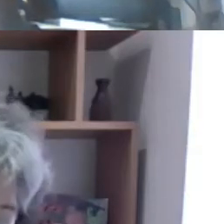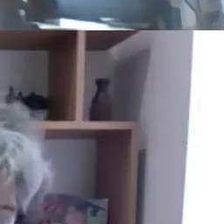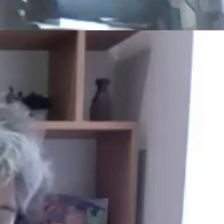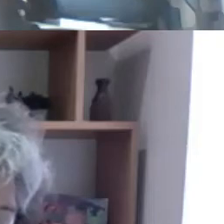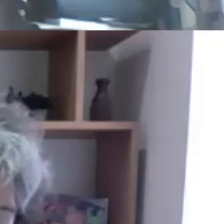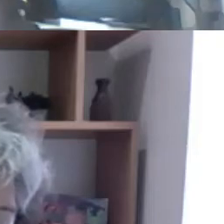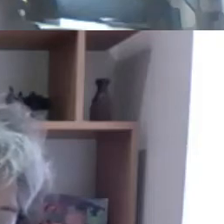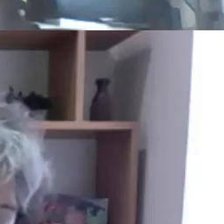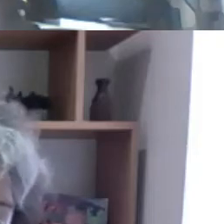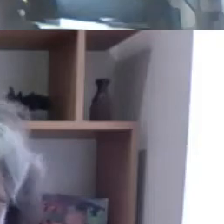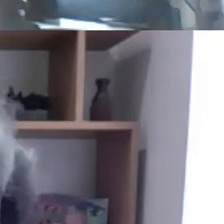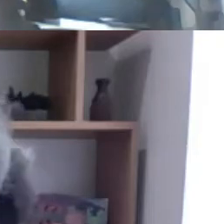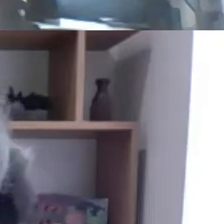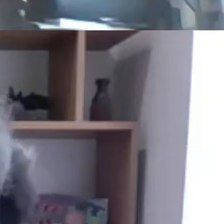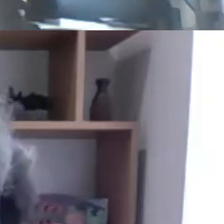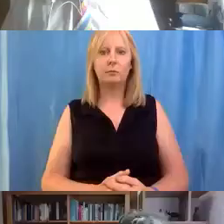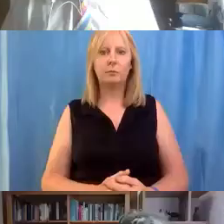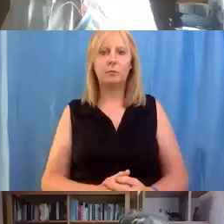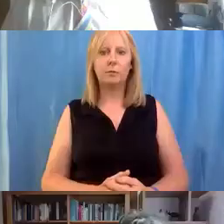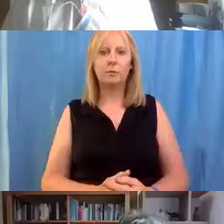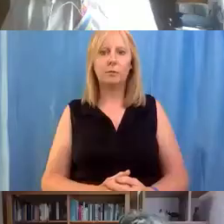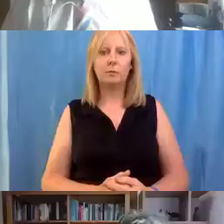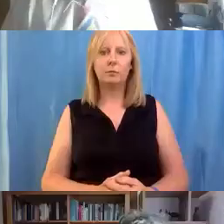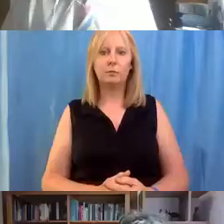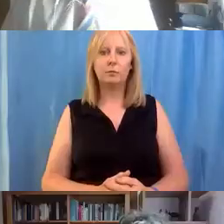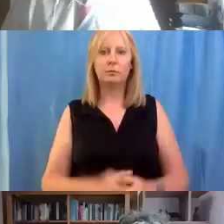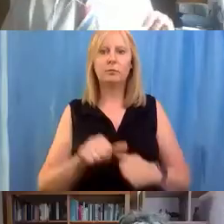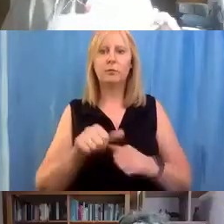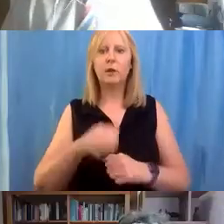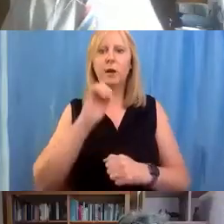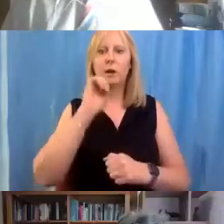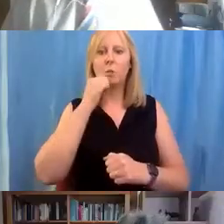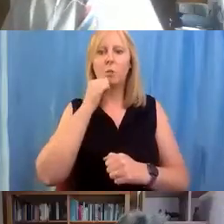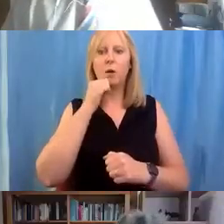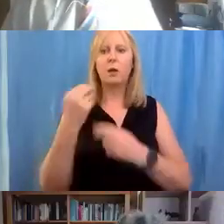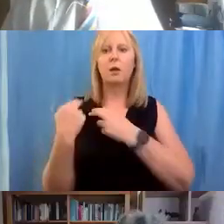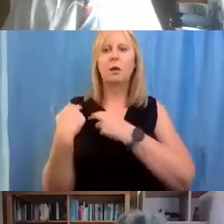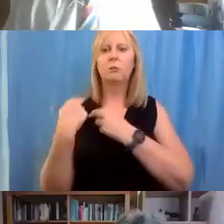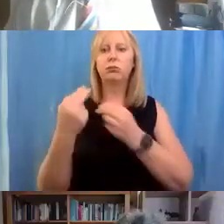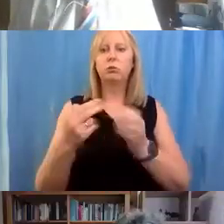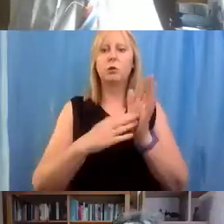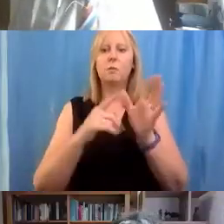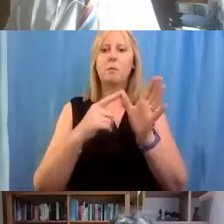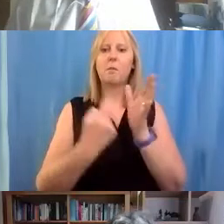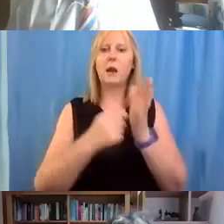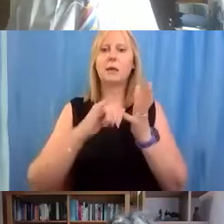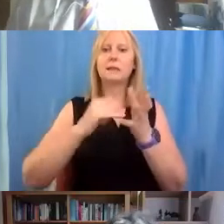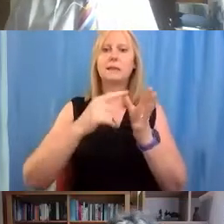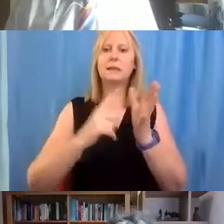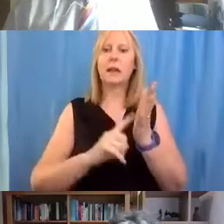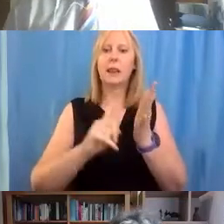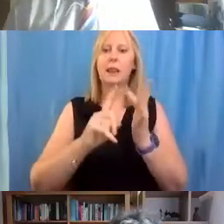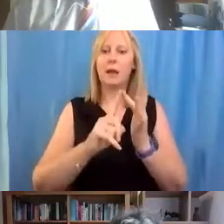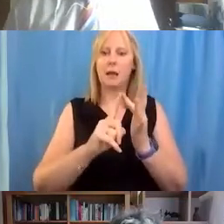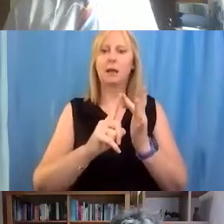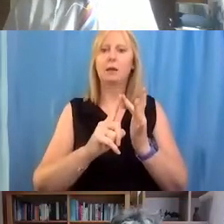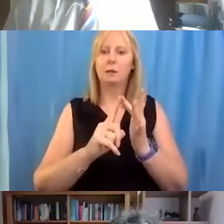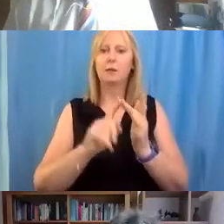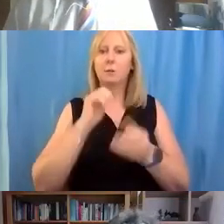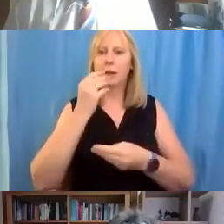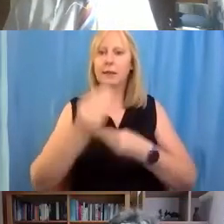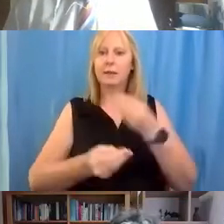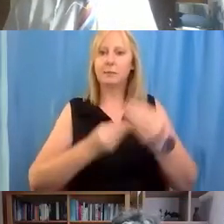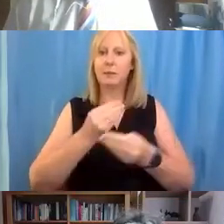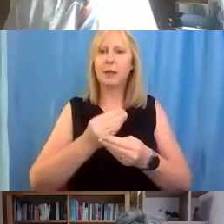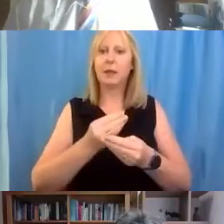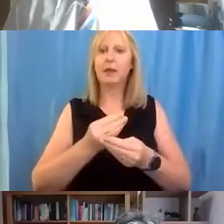then yeah, and then you'll hear from Marcella, who will actually tell you a perspective of actually being a